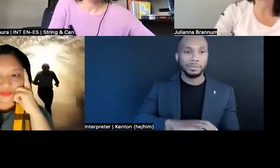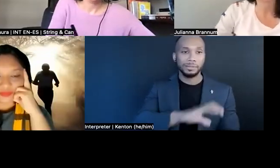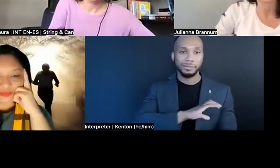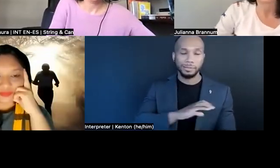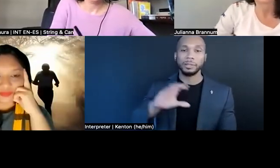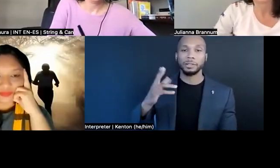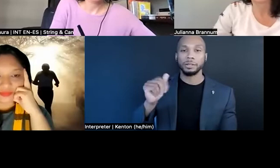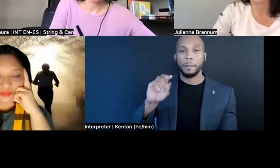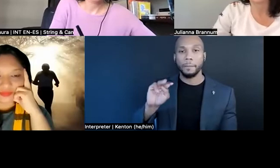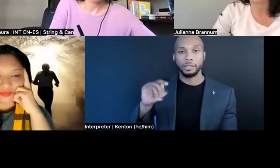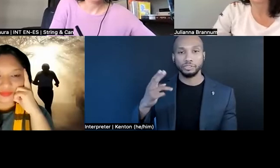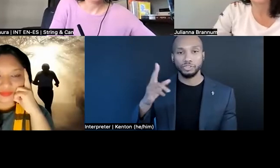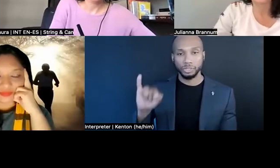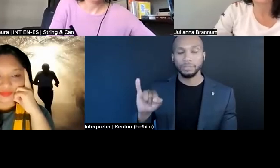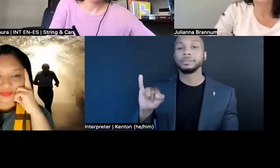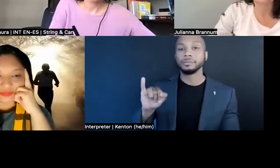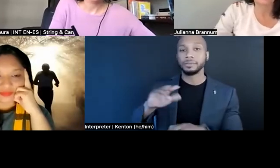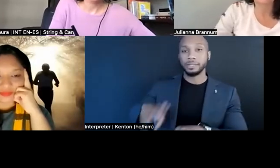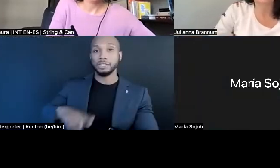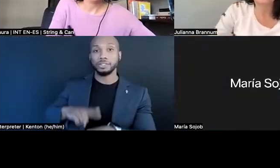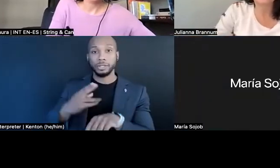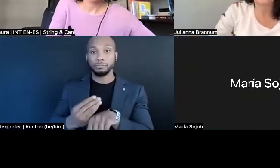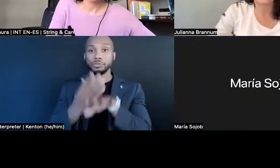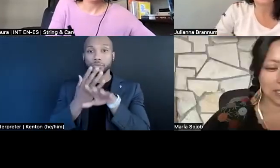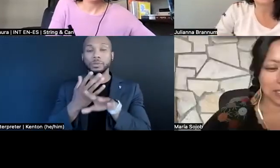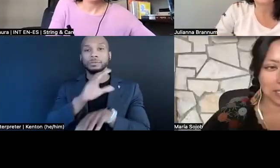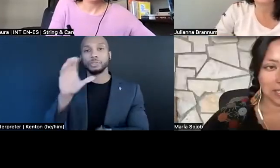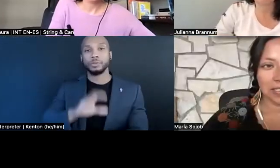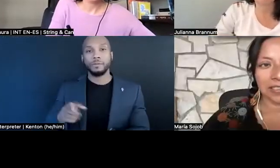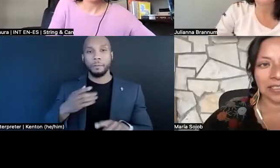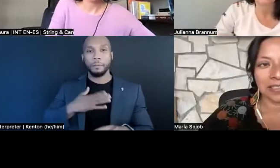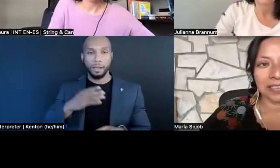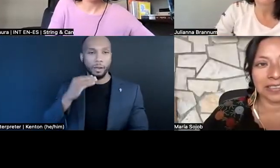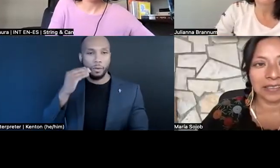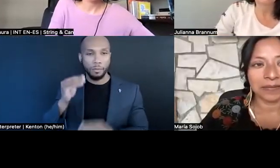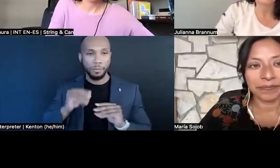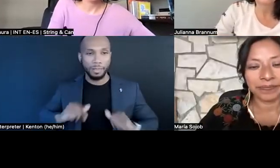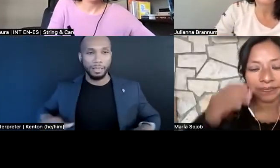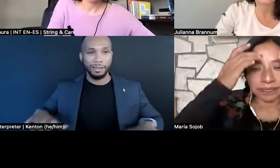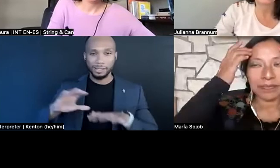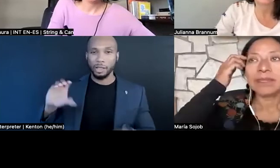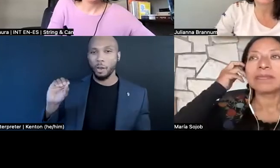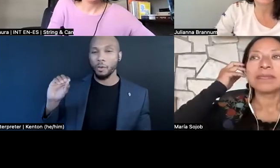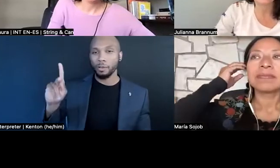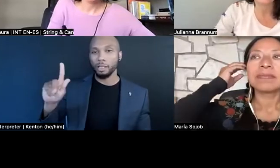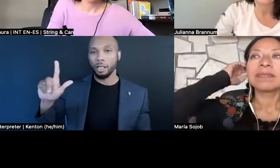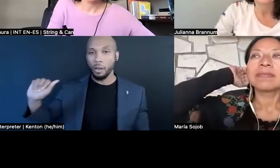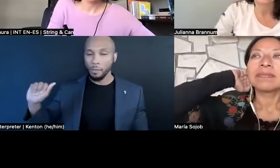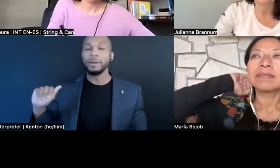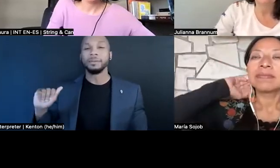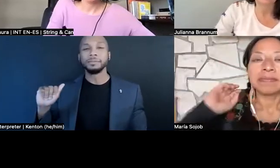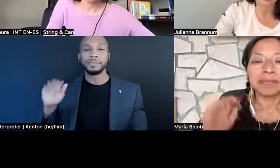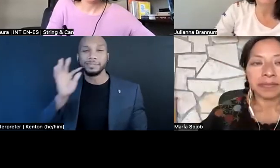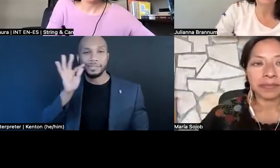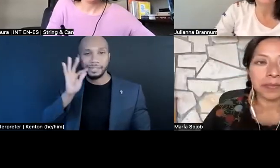Nation, and I'm zooming in here from my homelands here in Oklahoma, Indian Territory. So